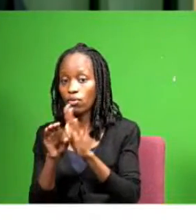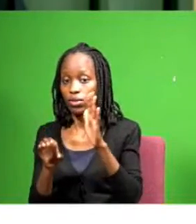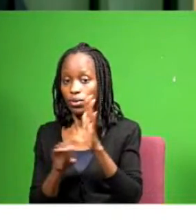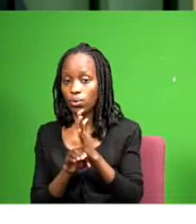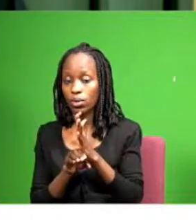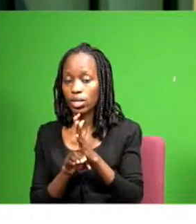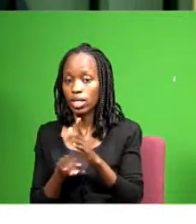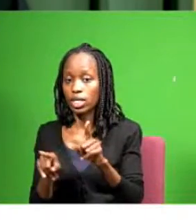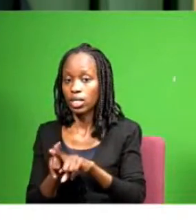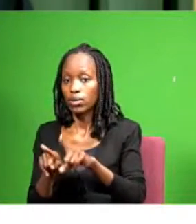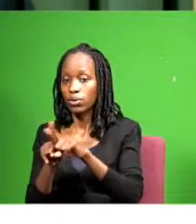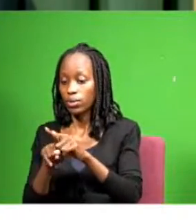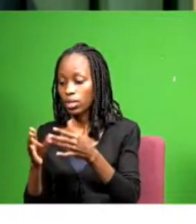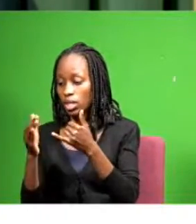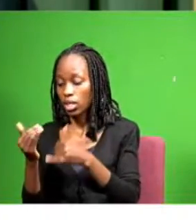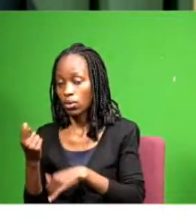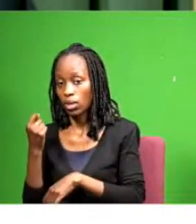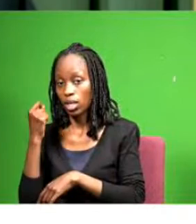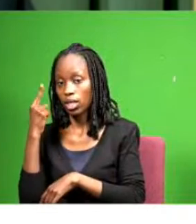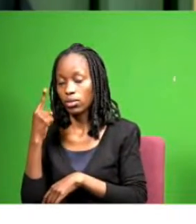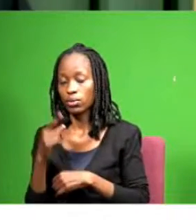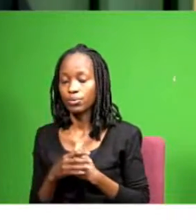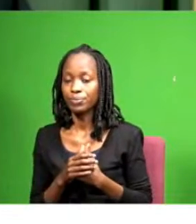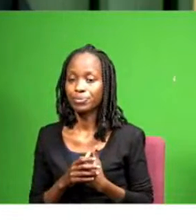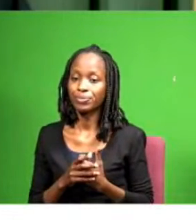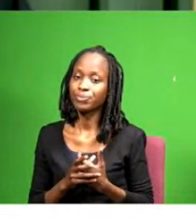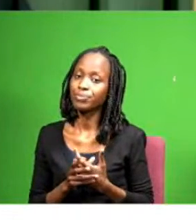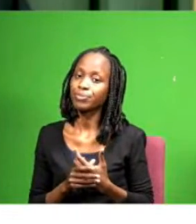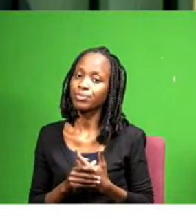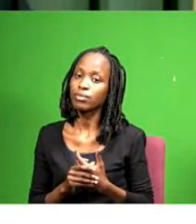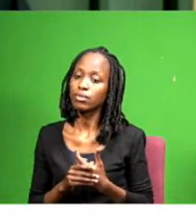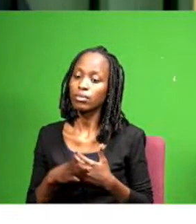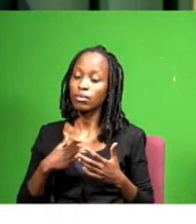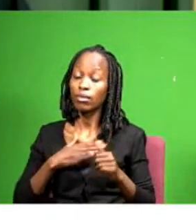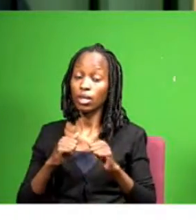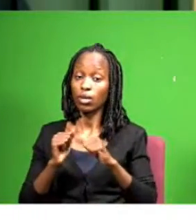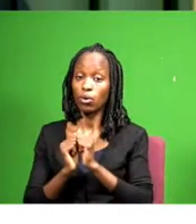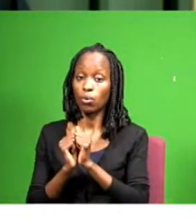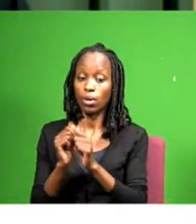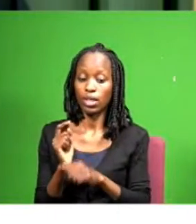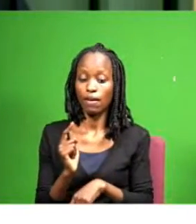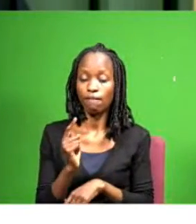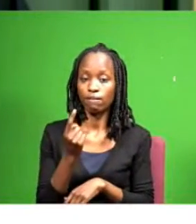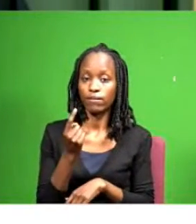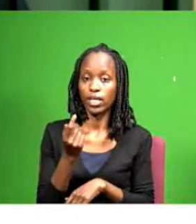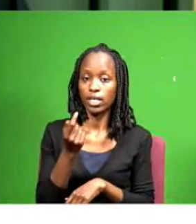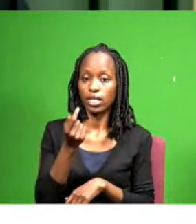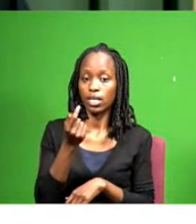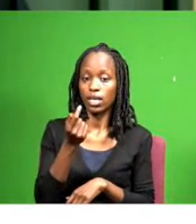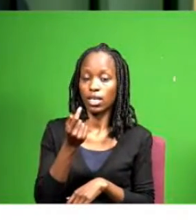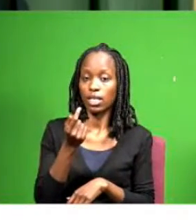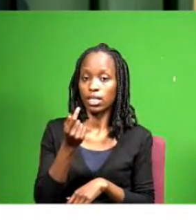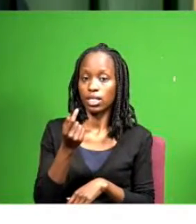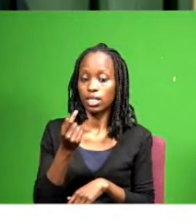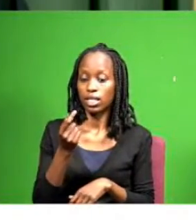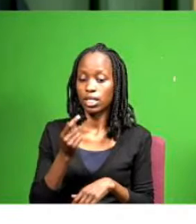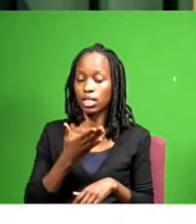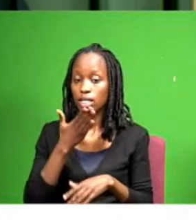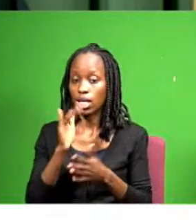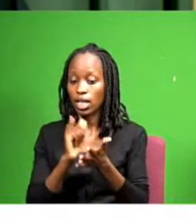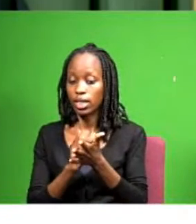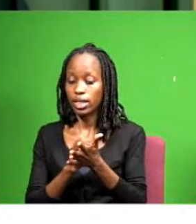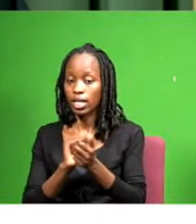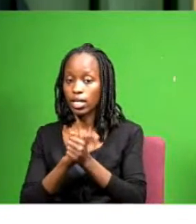is presently understood. End of quote. I agree with the first to fifth respondent submission that an amendment corrects